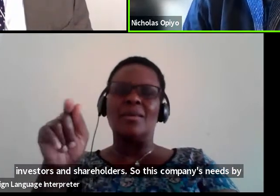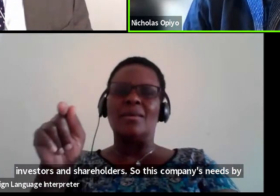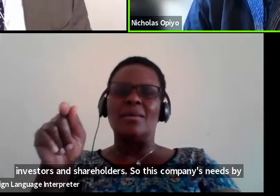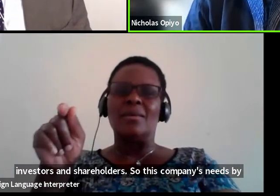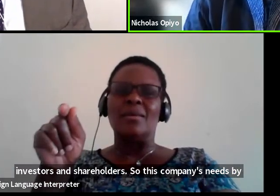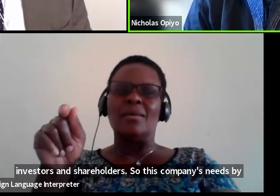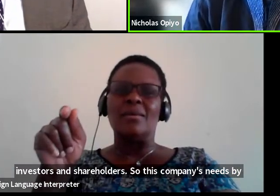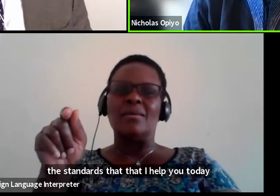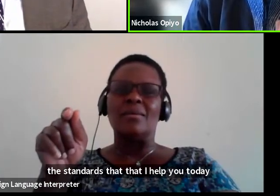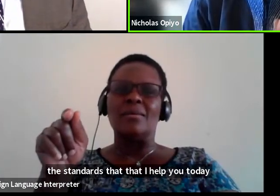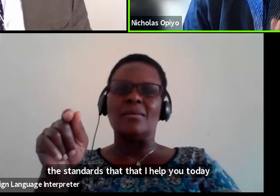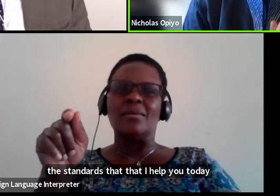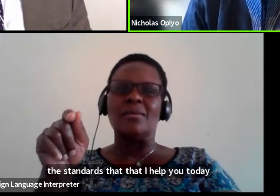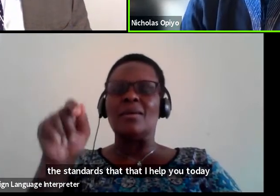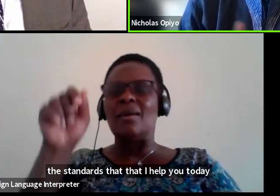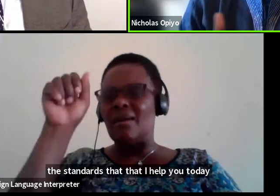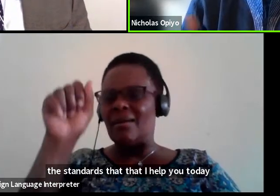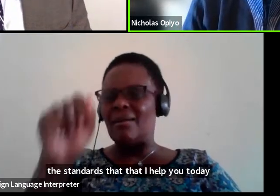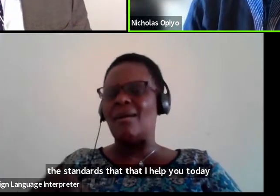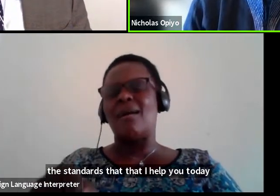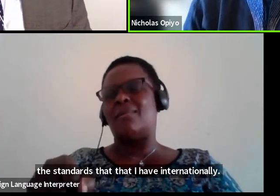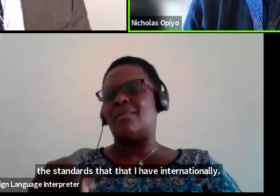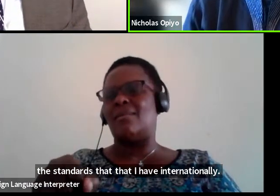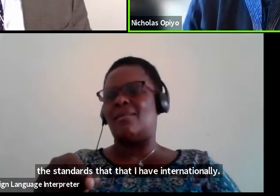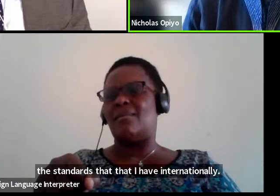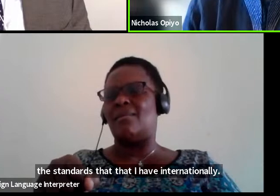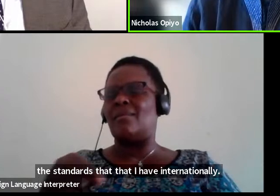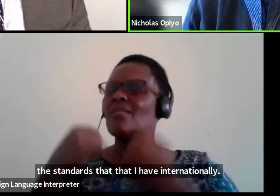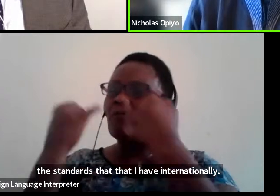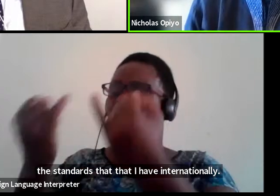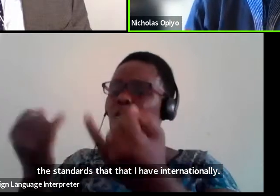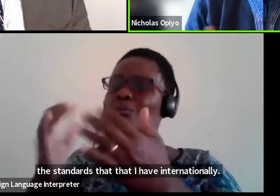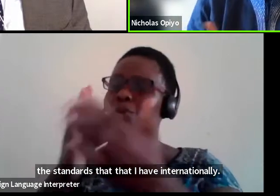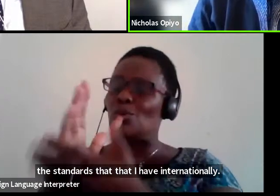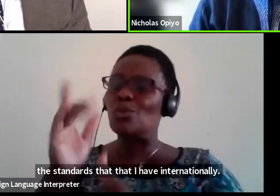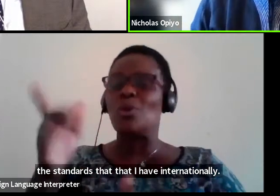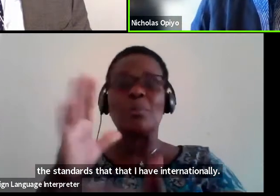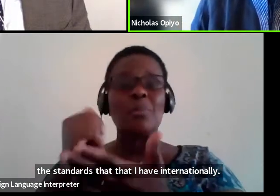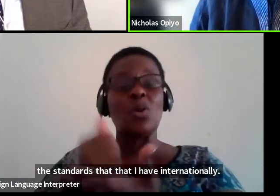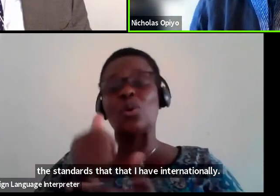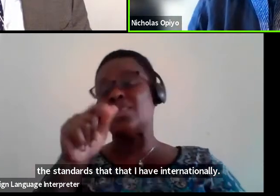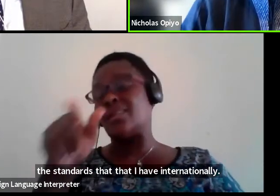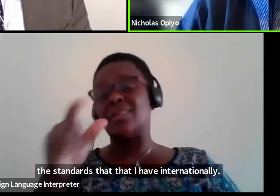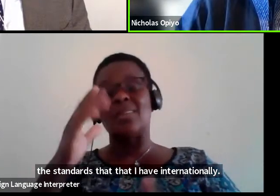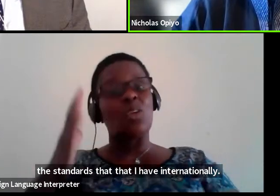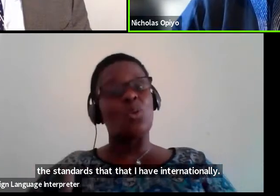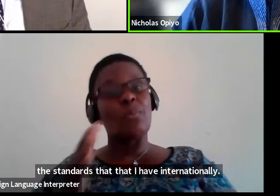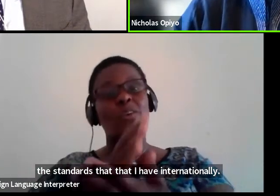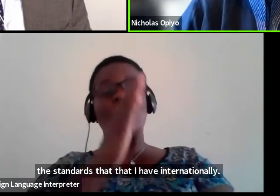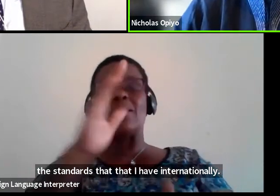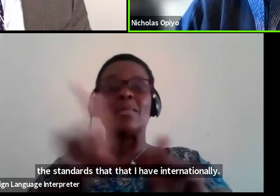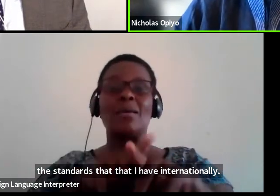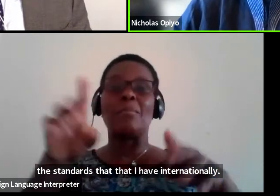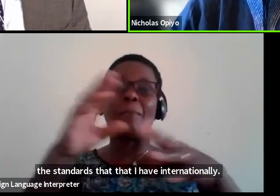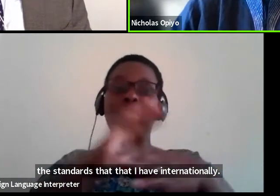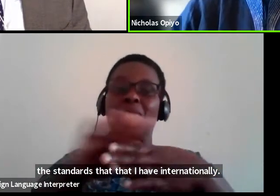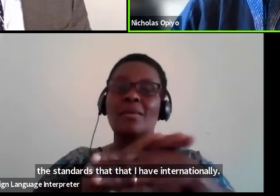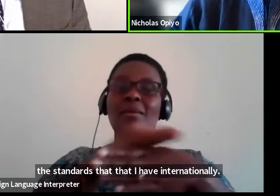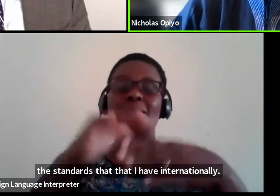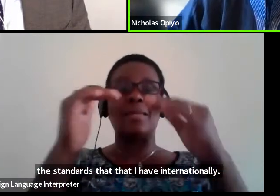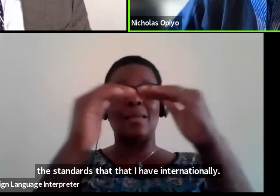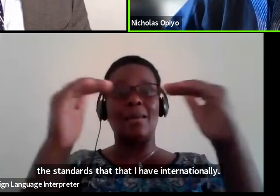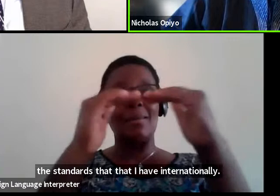are held internationally, because there are human rights and business standards already set by the UN, and companies ought to be